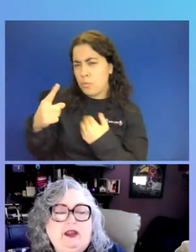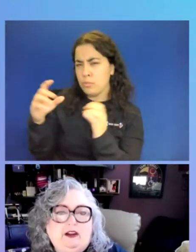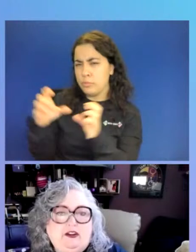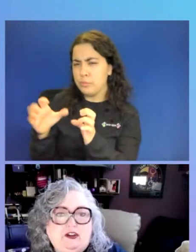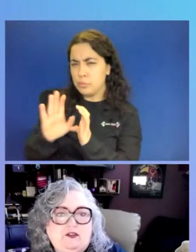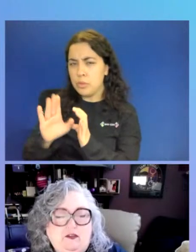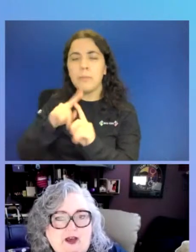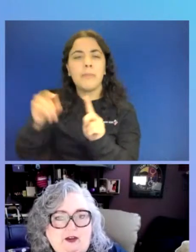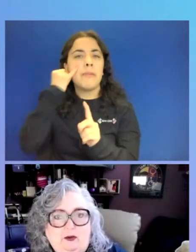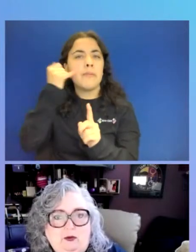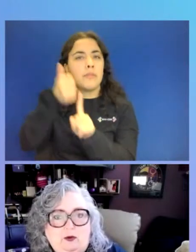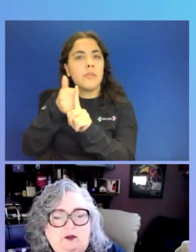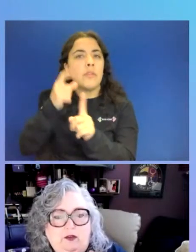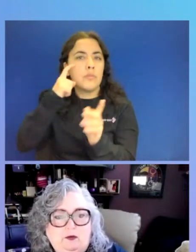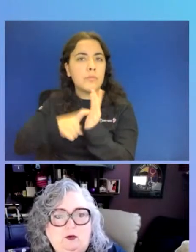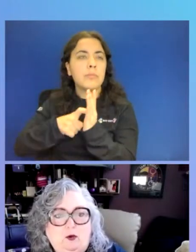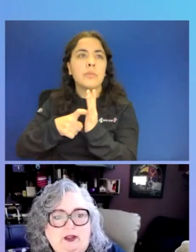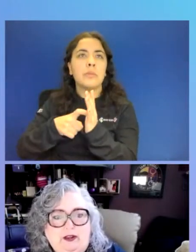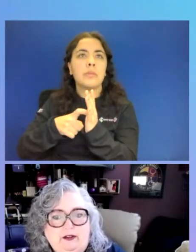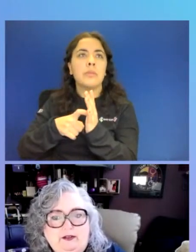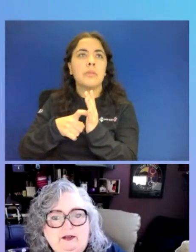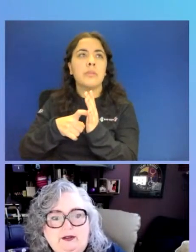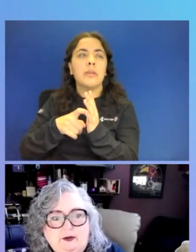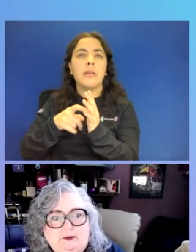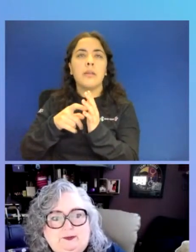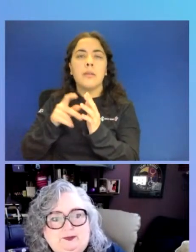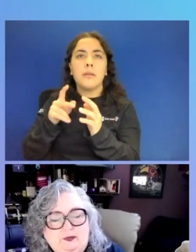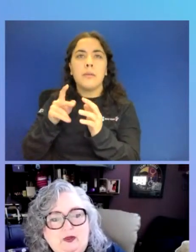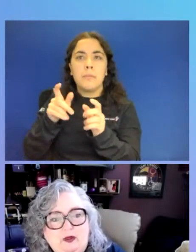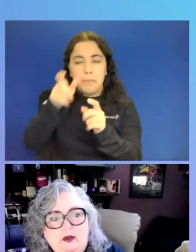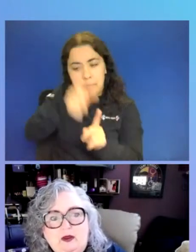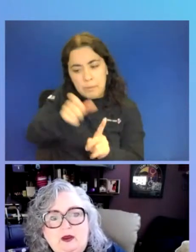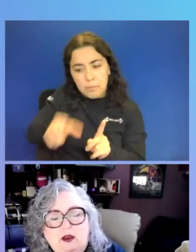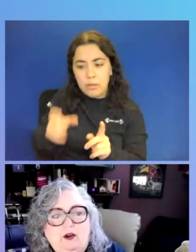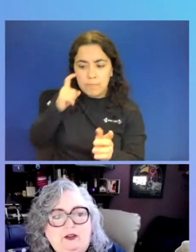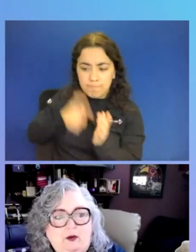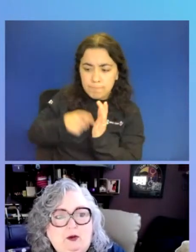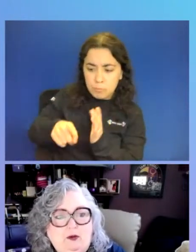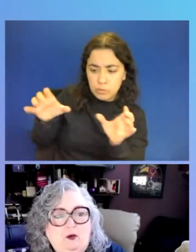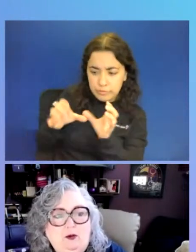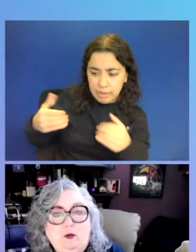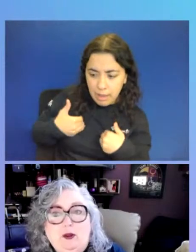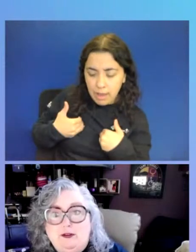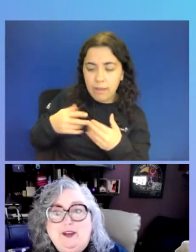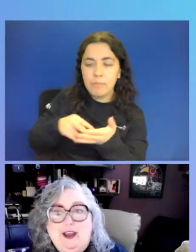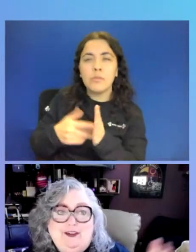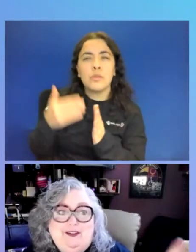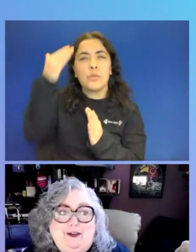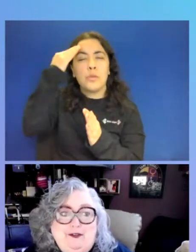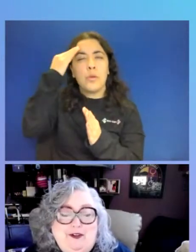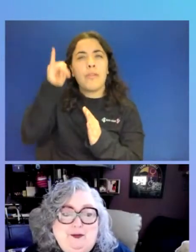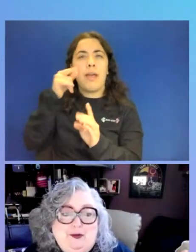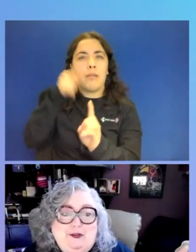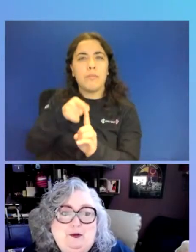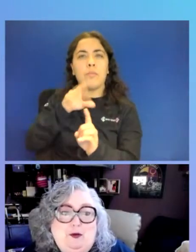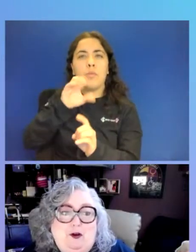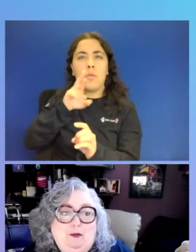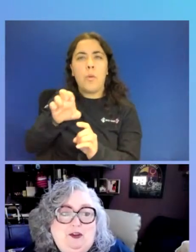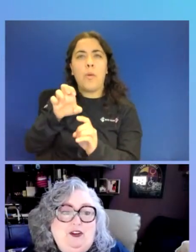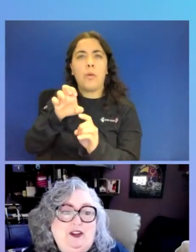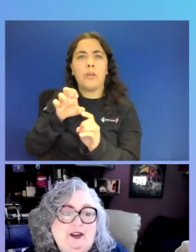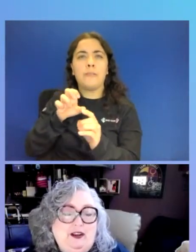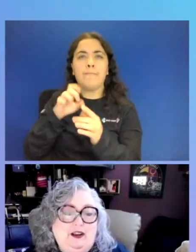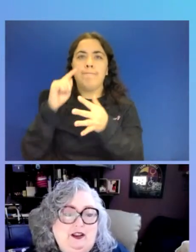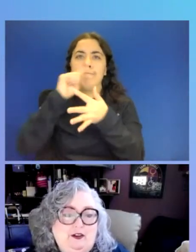there is a recognition of the value of those core tenets. So All right, so I'm going to move forward to what certifications are available. So